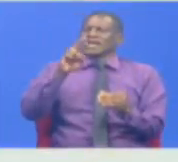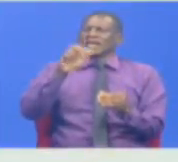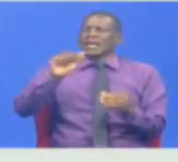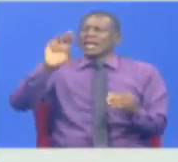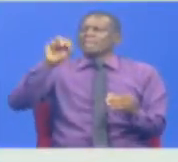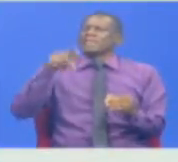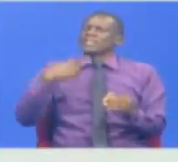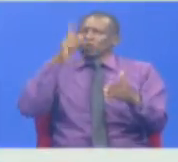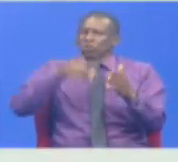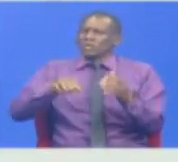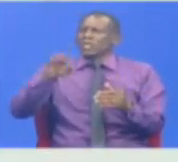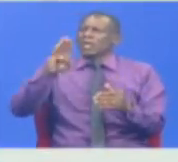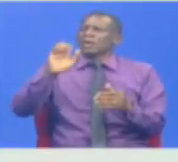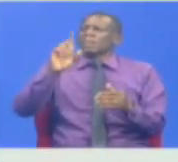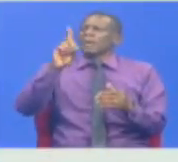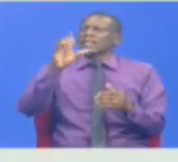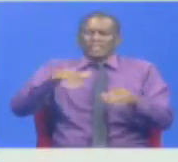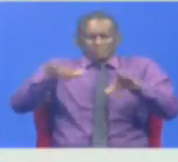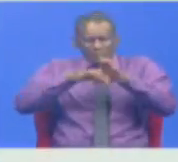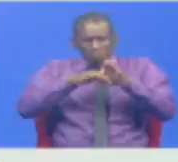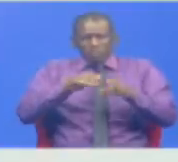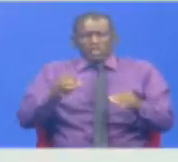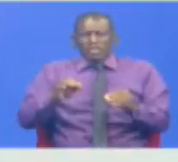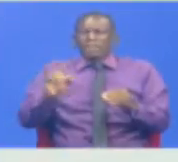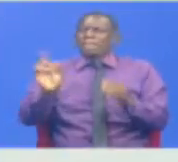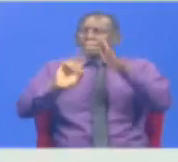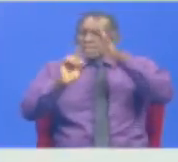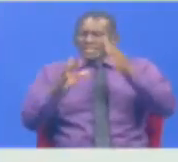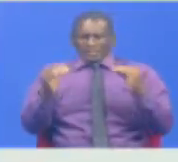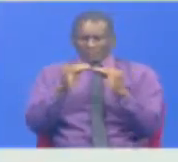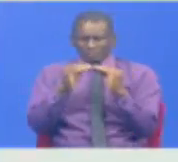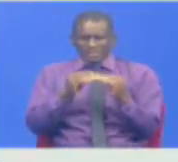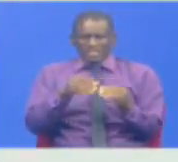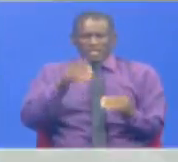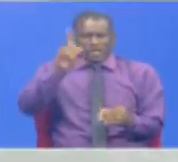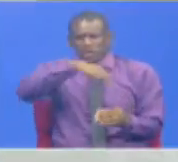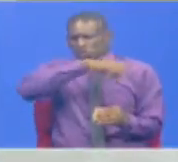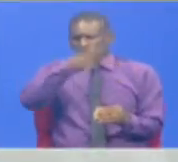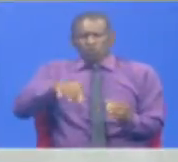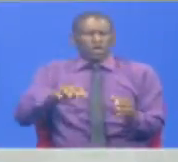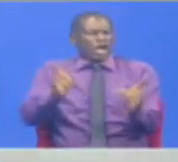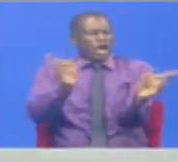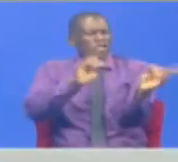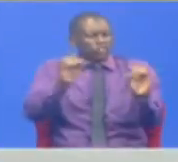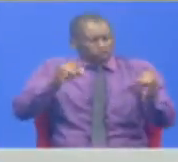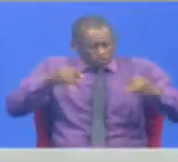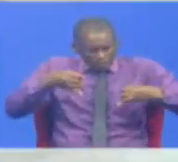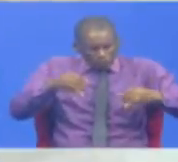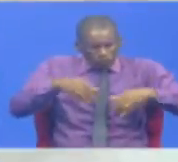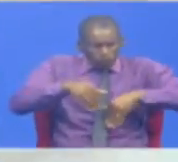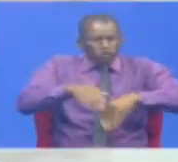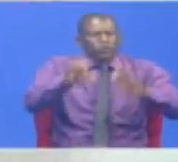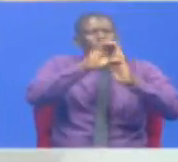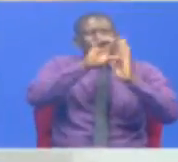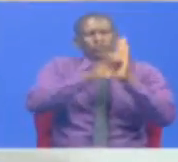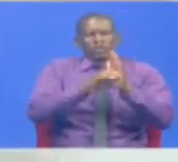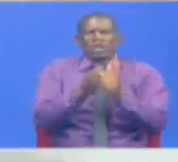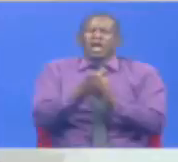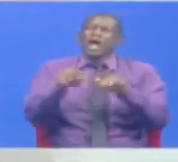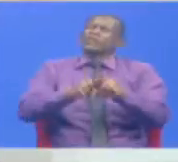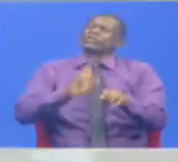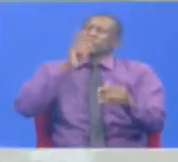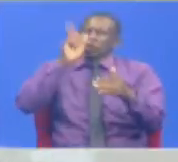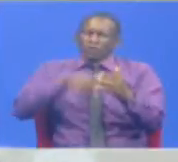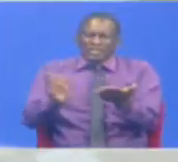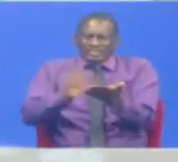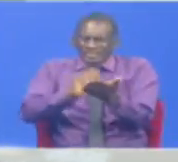Badi's participation in cabinet meetings was, quote, illegal, unconstitutional and void. She further argues that the